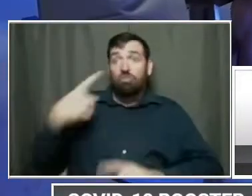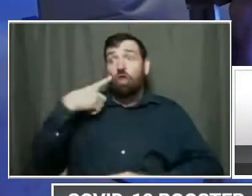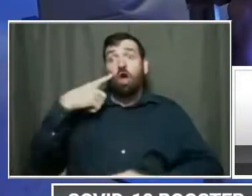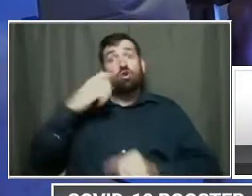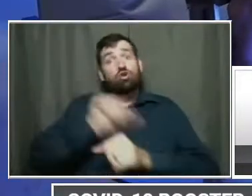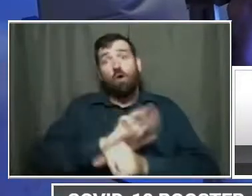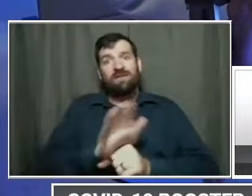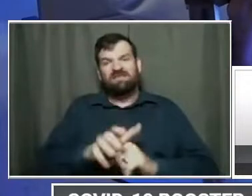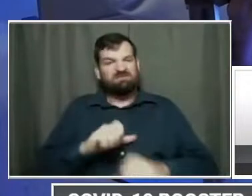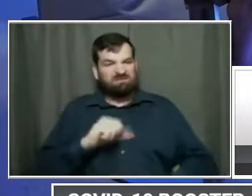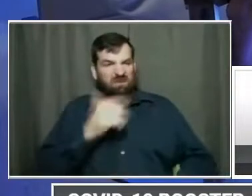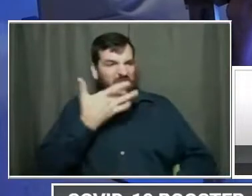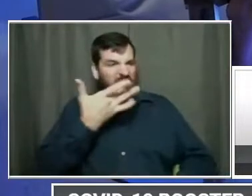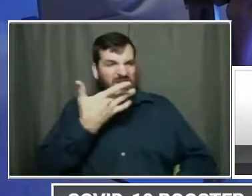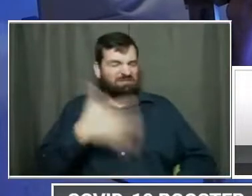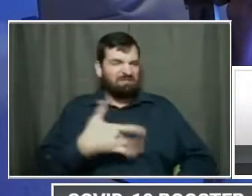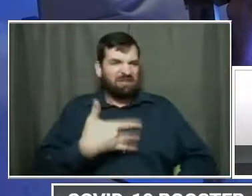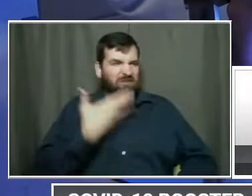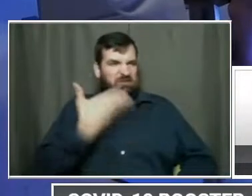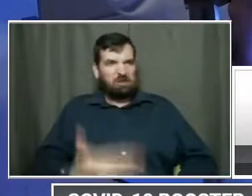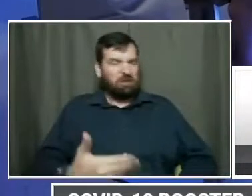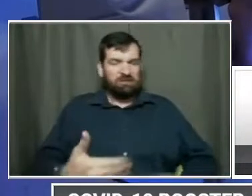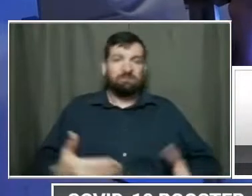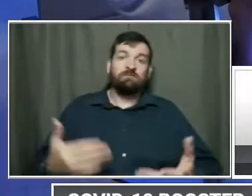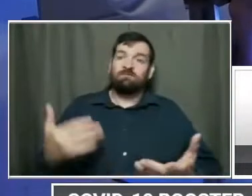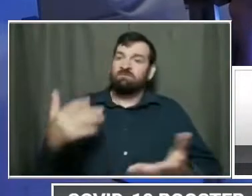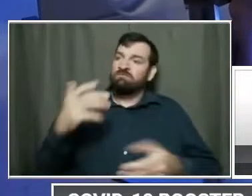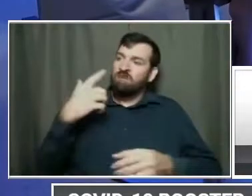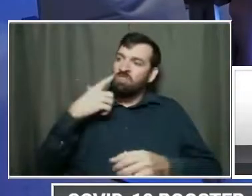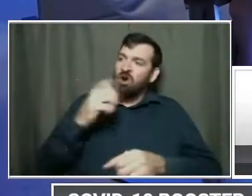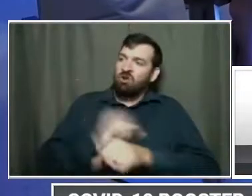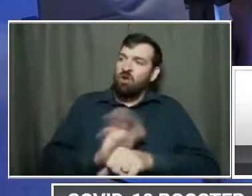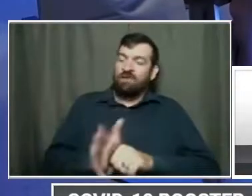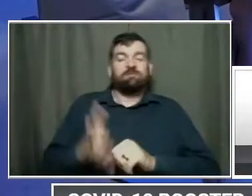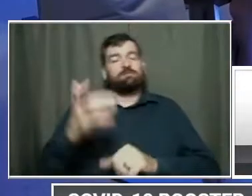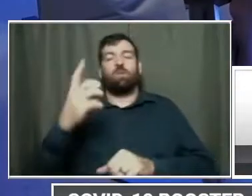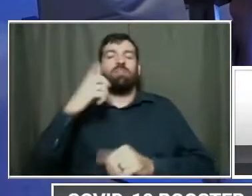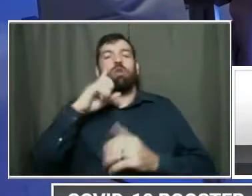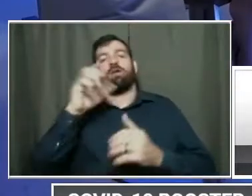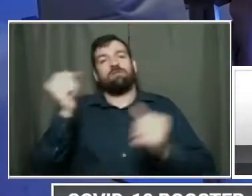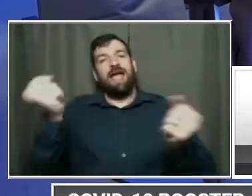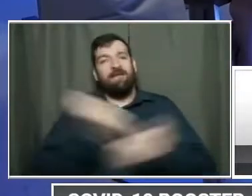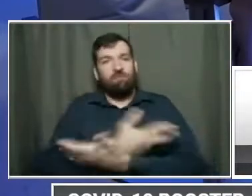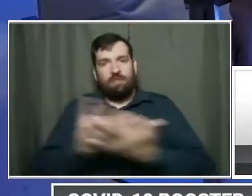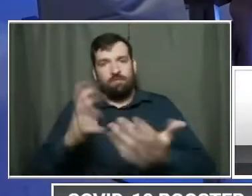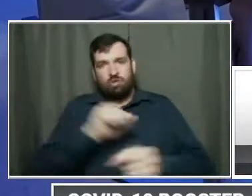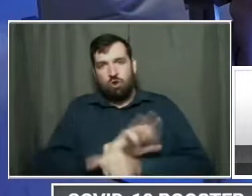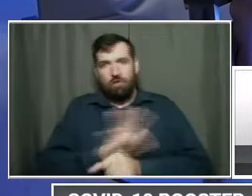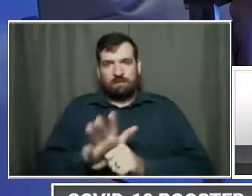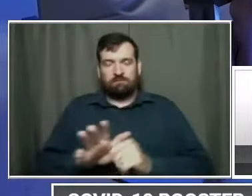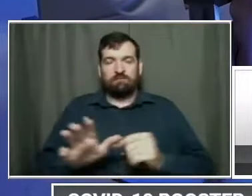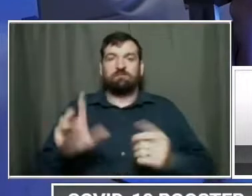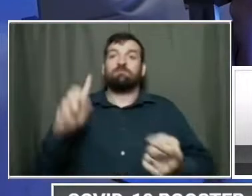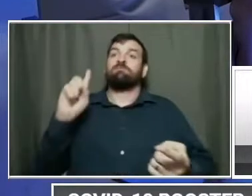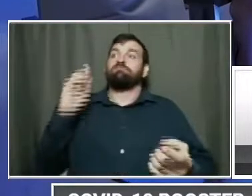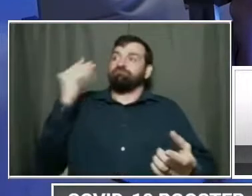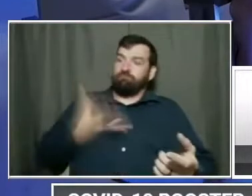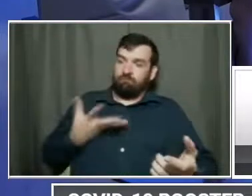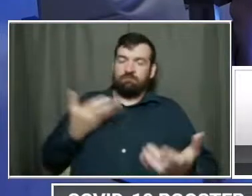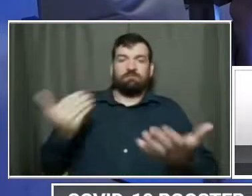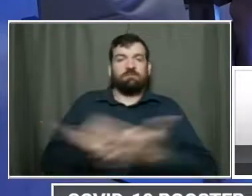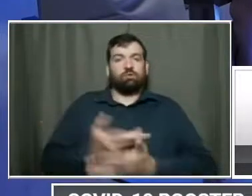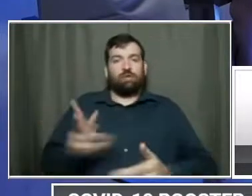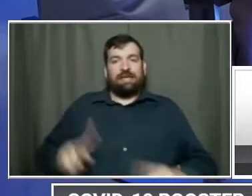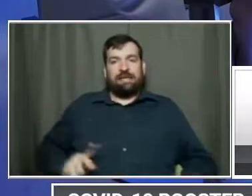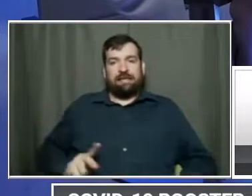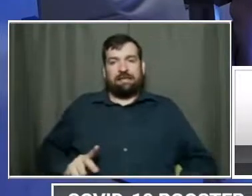I thought it was COVID, yeah. People thought everything was COVID. Everything was COVID. Yeah. Everything was COVID. You learned you needed a new kidney. That was quite a surprise.